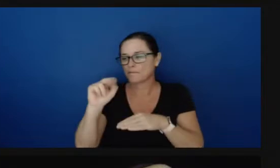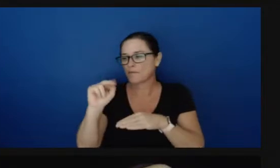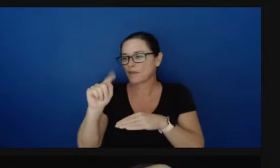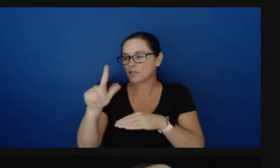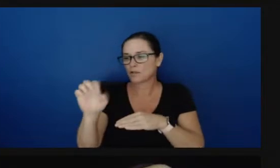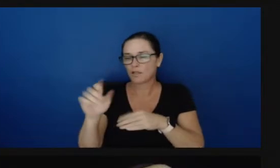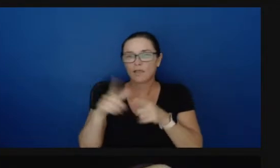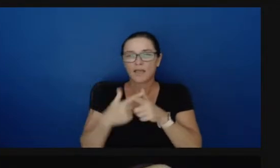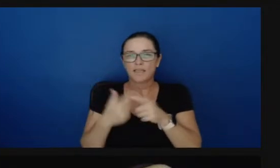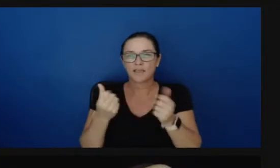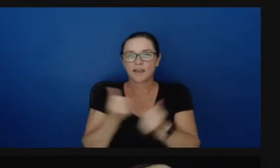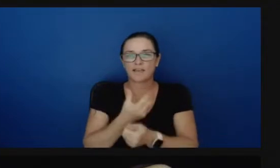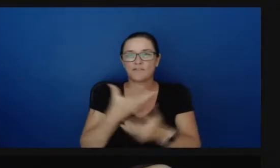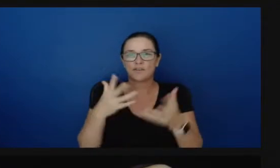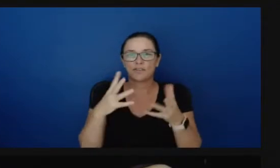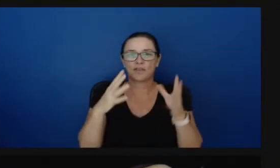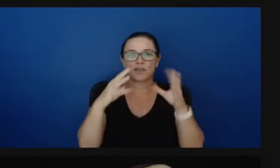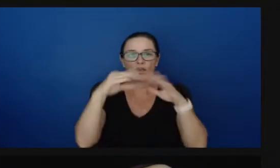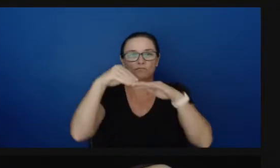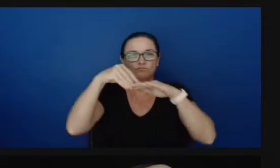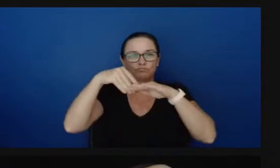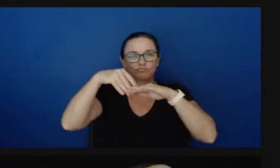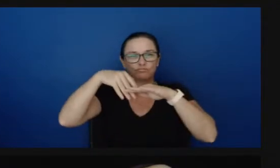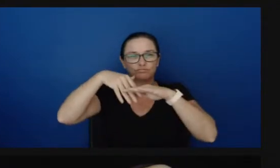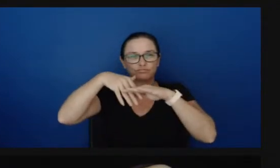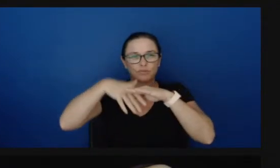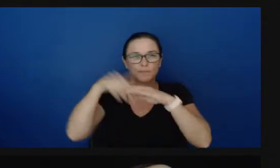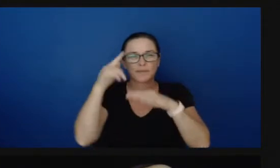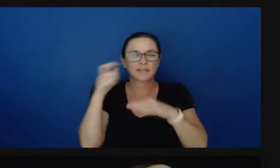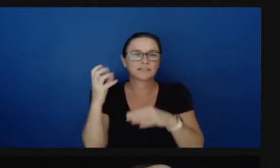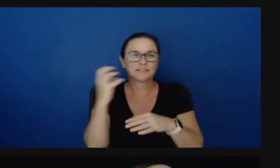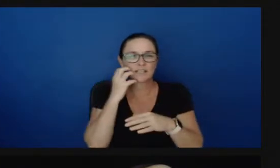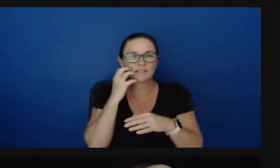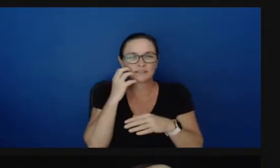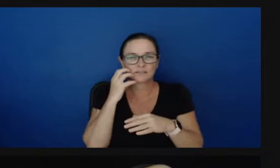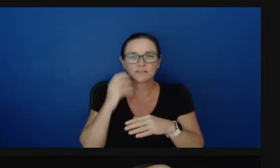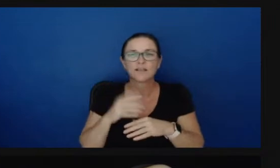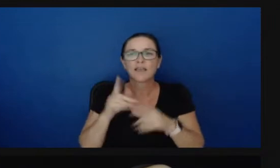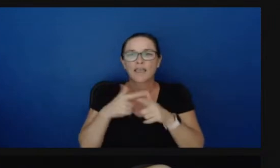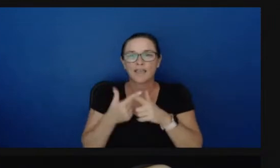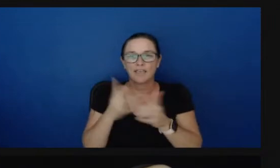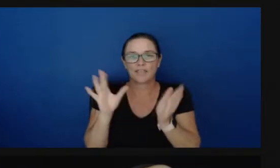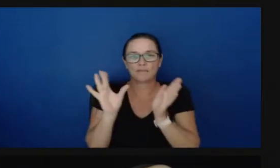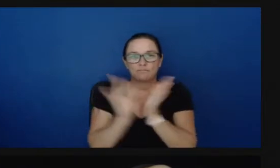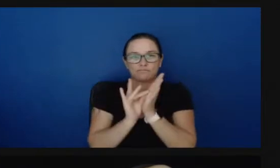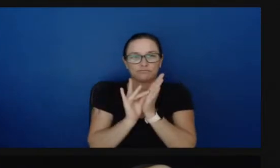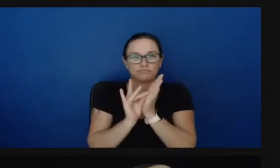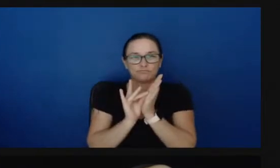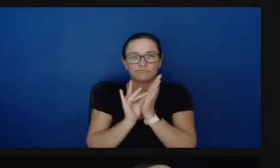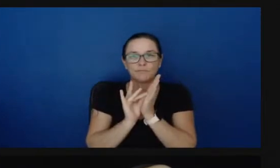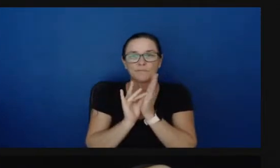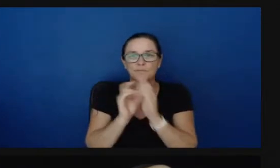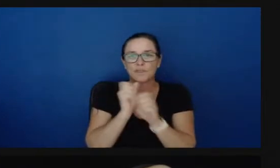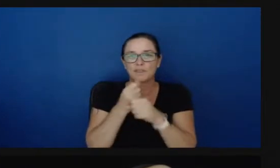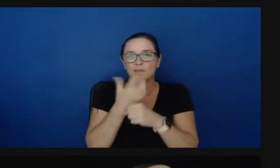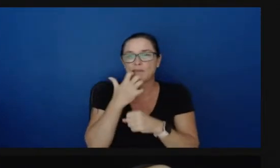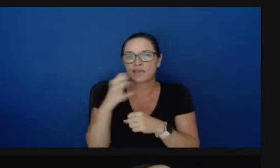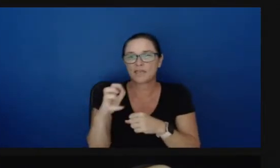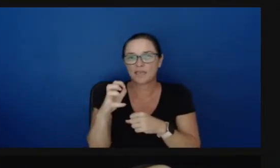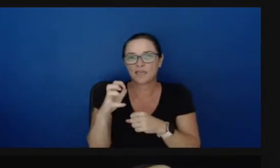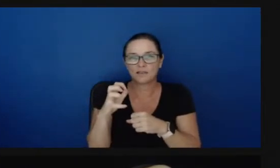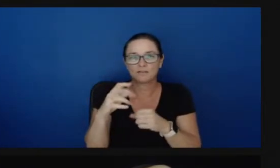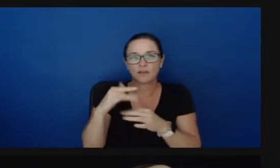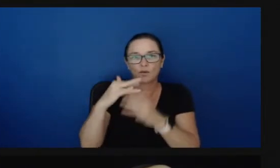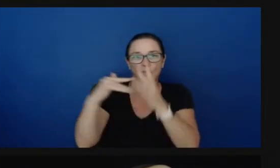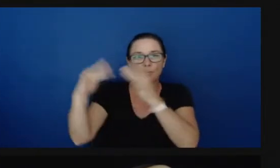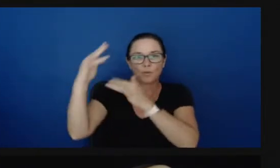all sink because of the density, and then they stay stuck in the bottom. They produce heat plumes for sure.